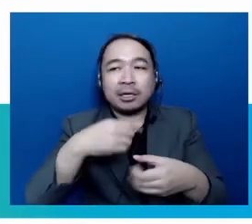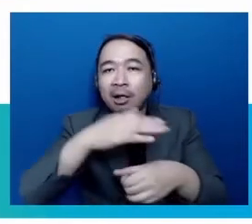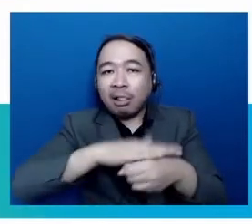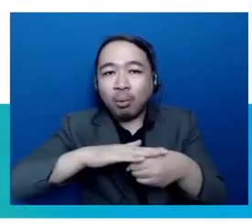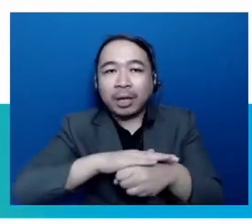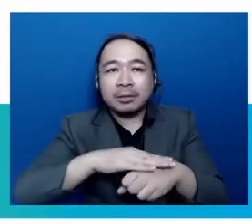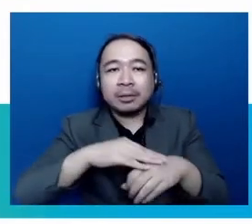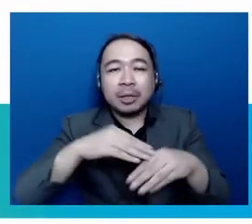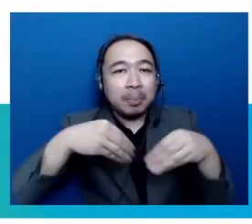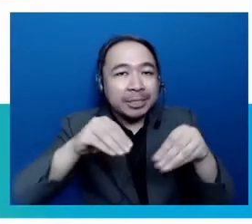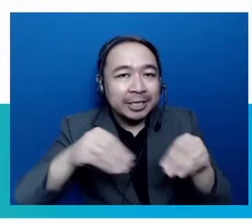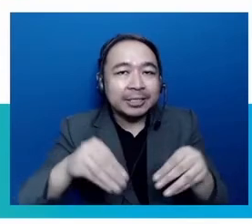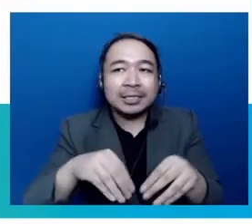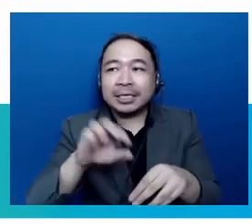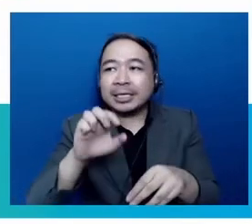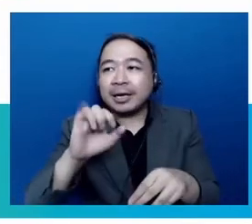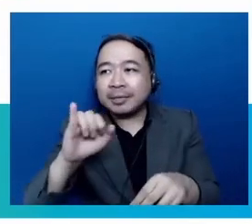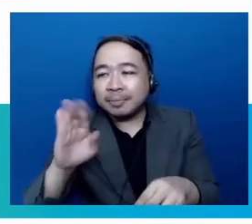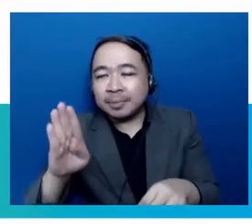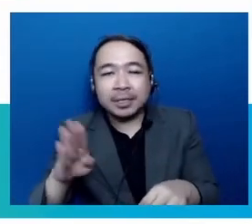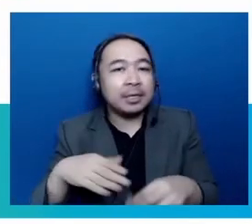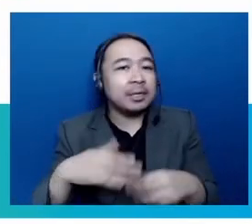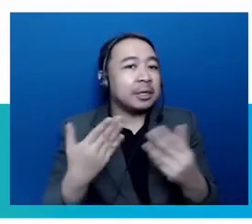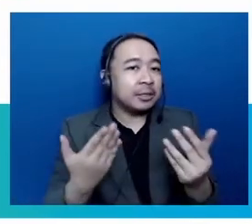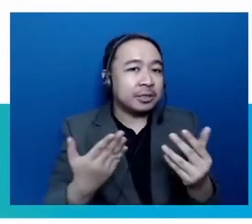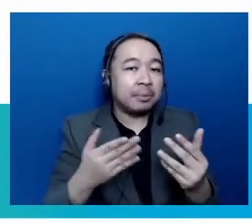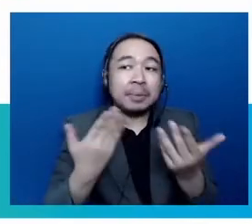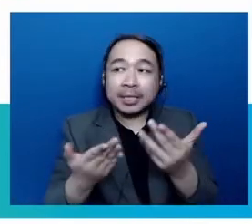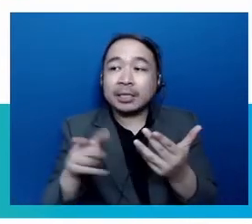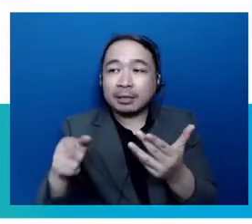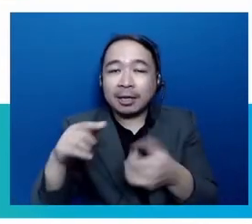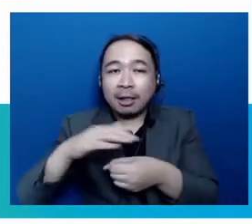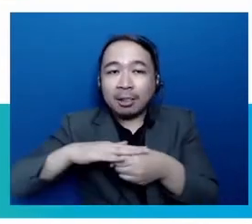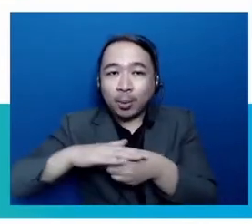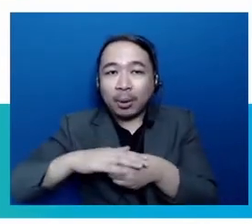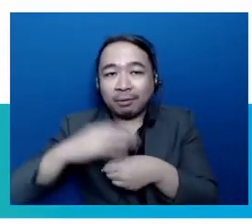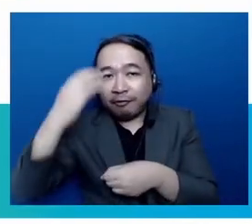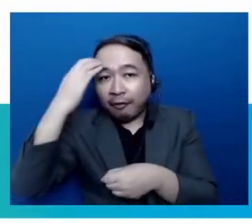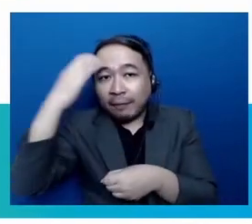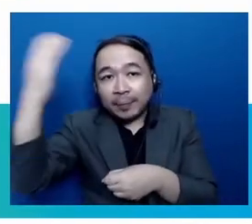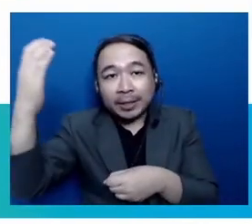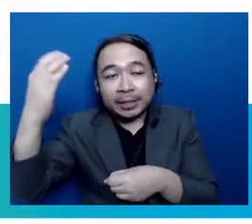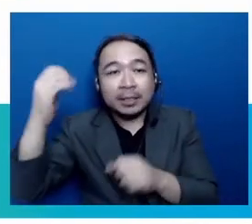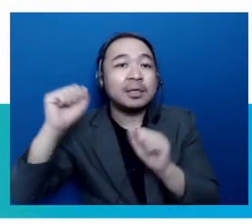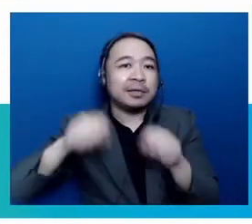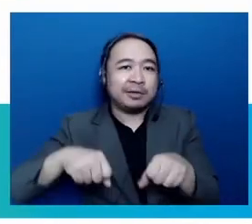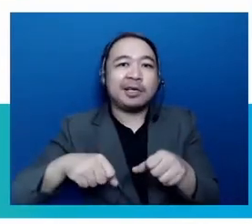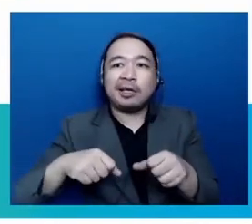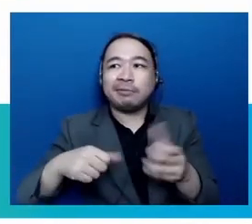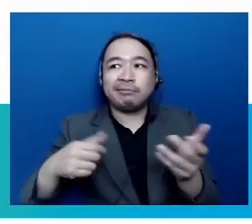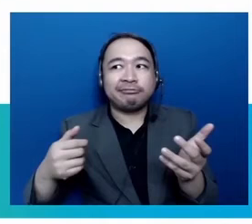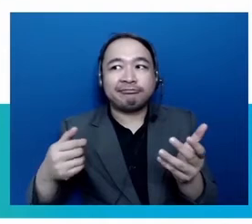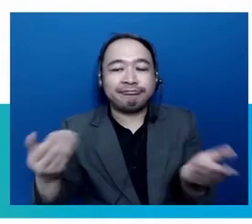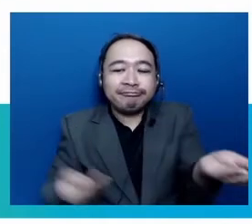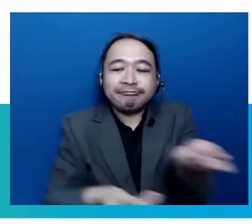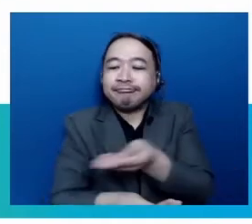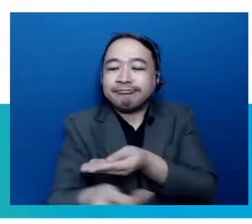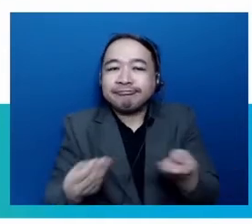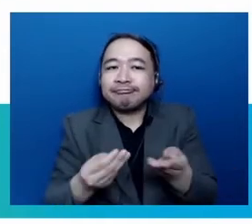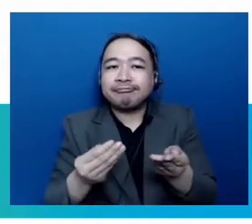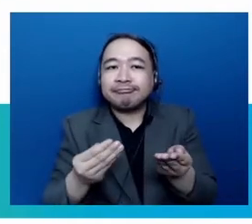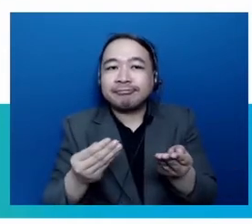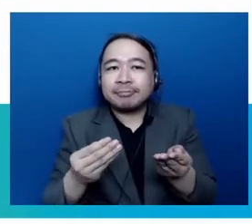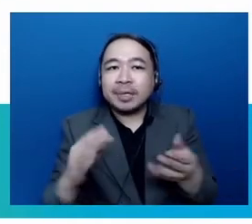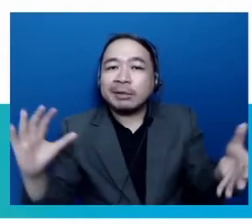local funding from the government and maybe the local government to get buy-in from most stakeholders and to be enabled